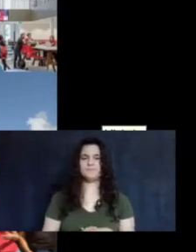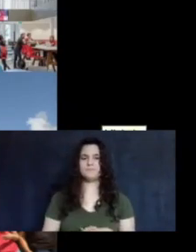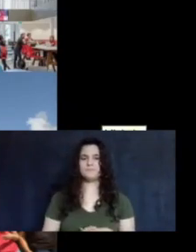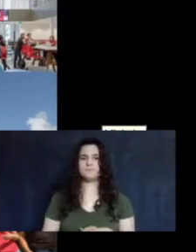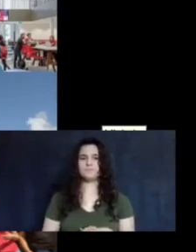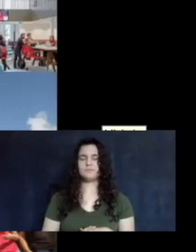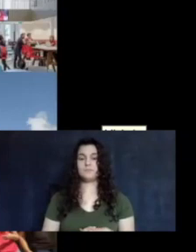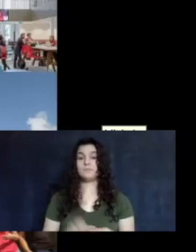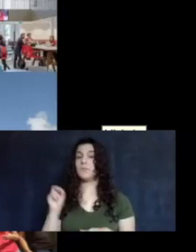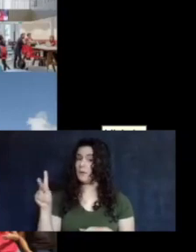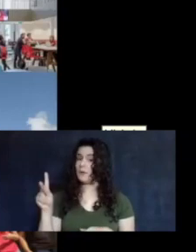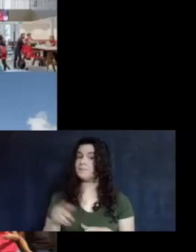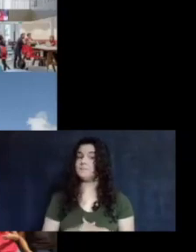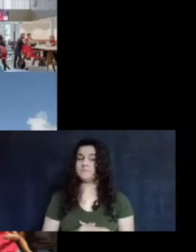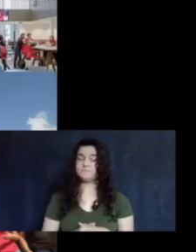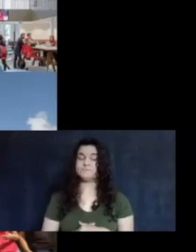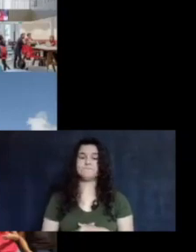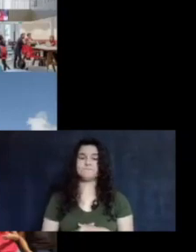Okay.